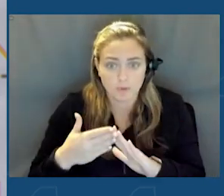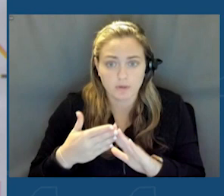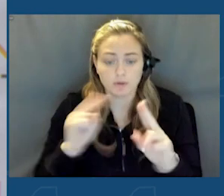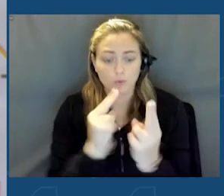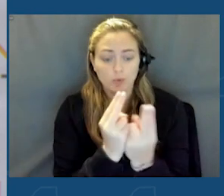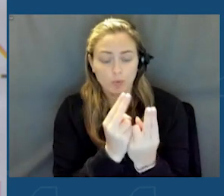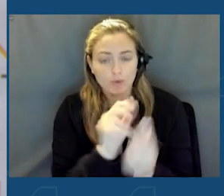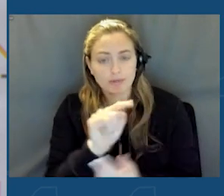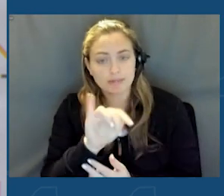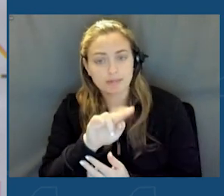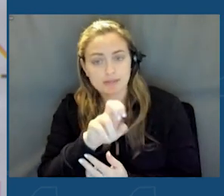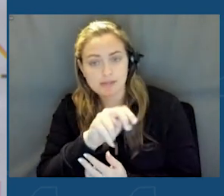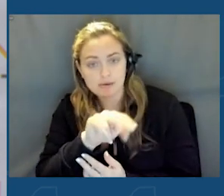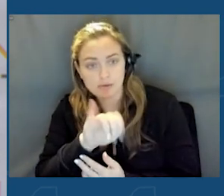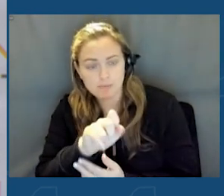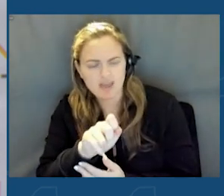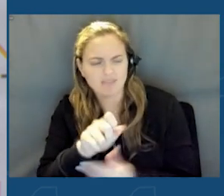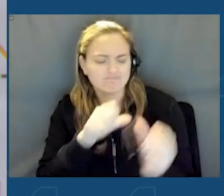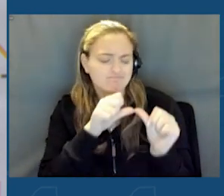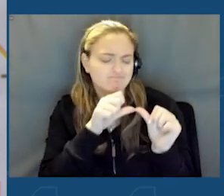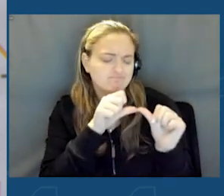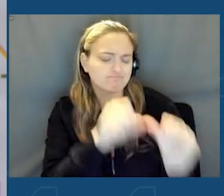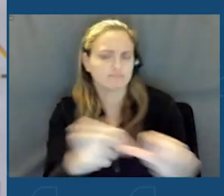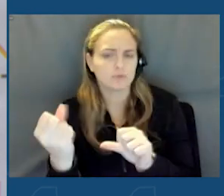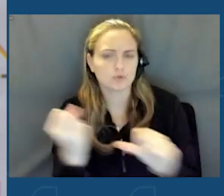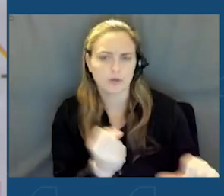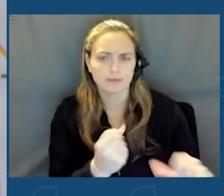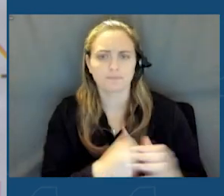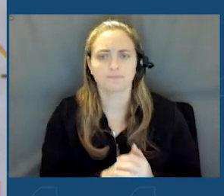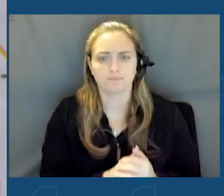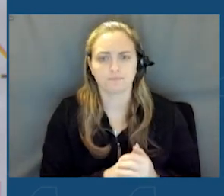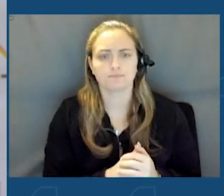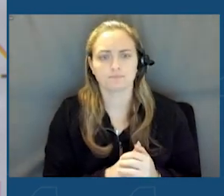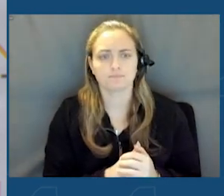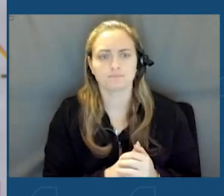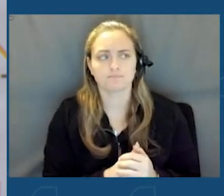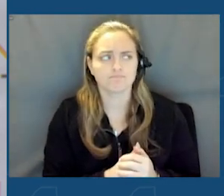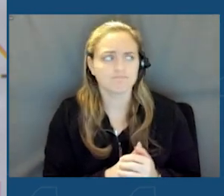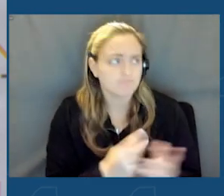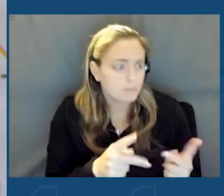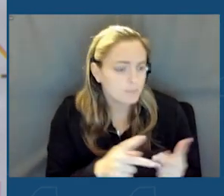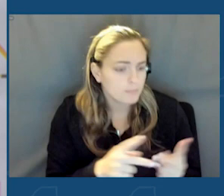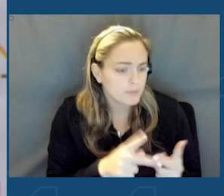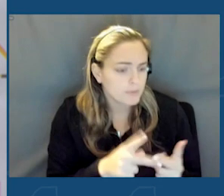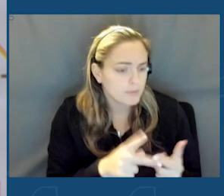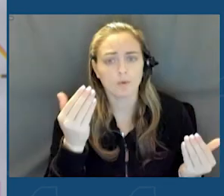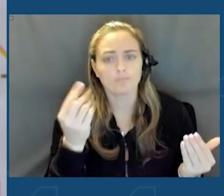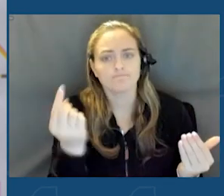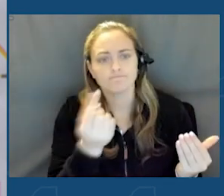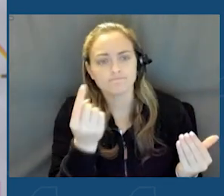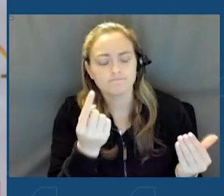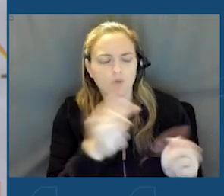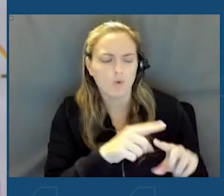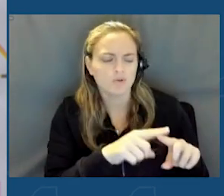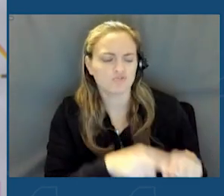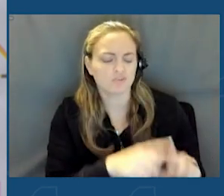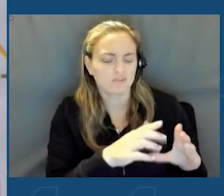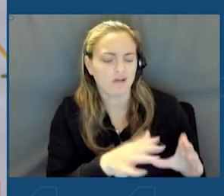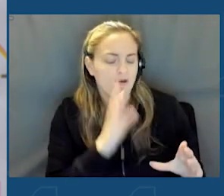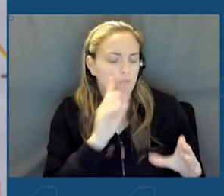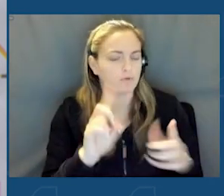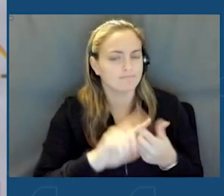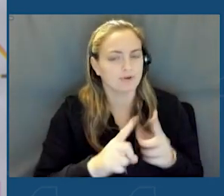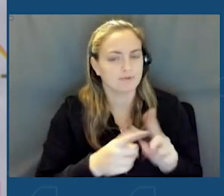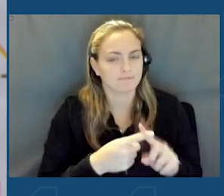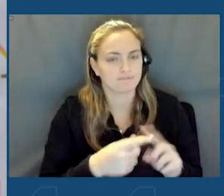an unwavering source of strength, a beacon of hope, and always a reliable friend,